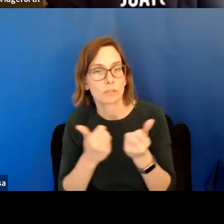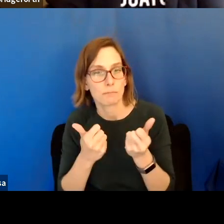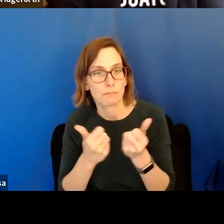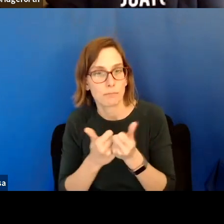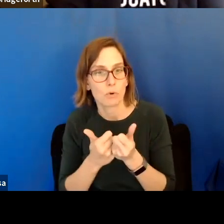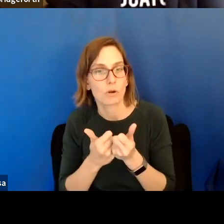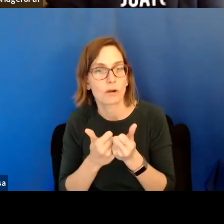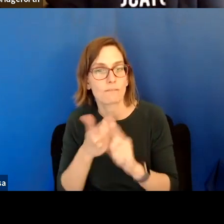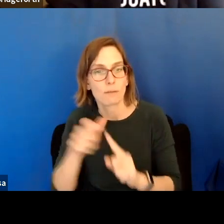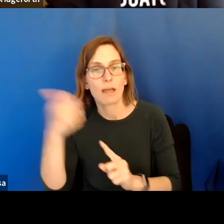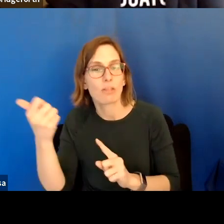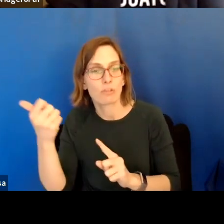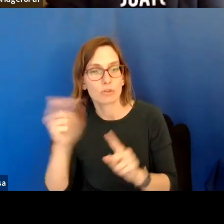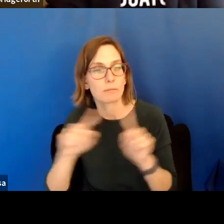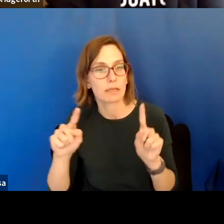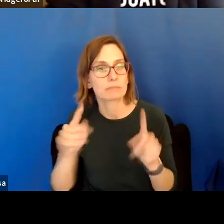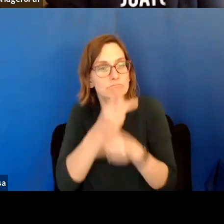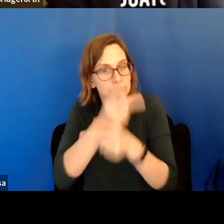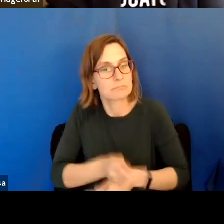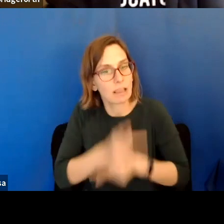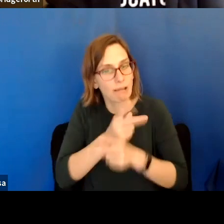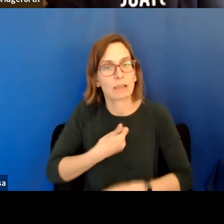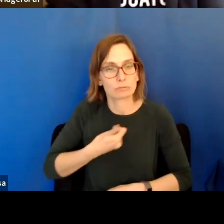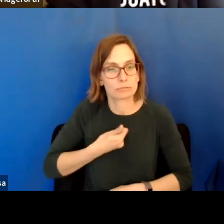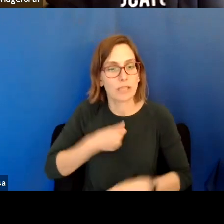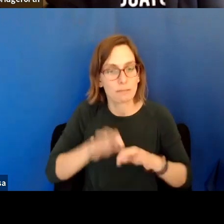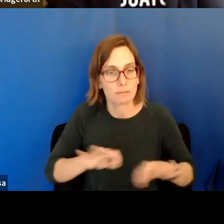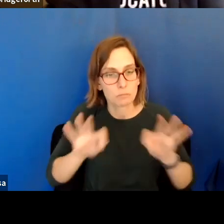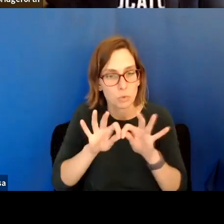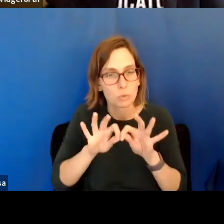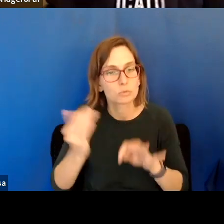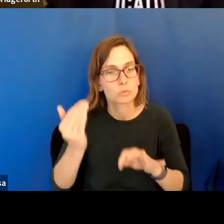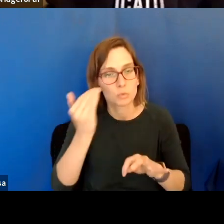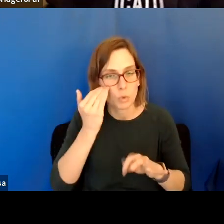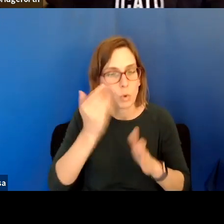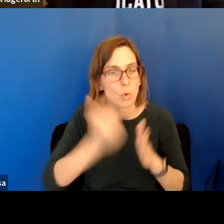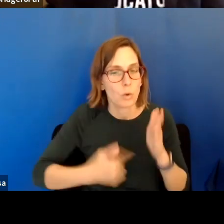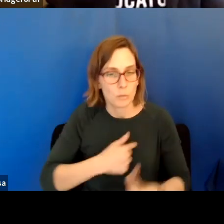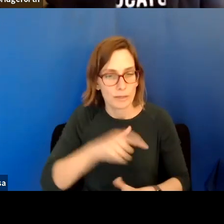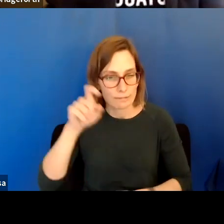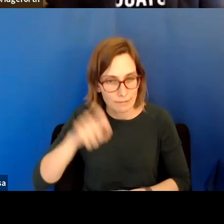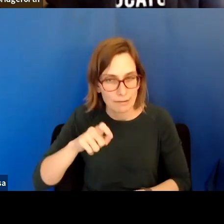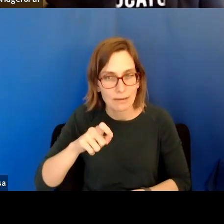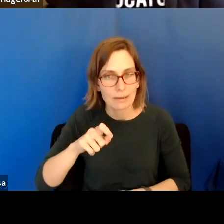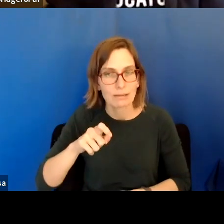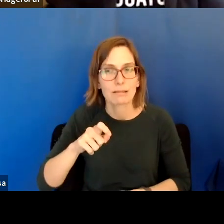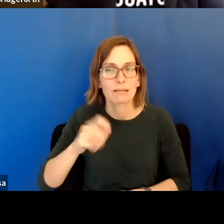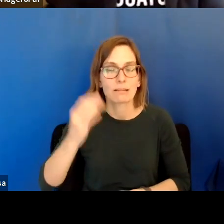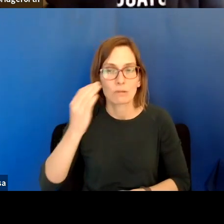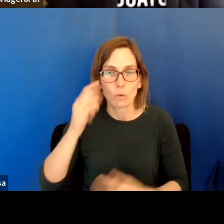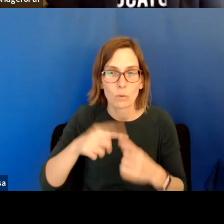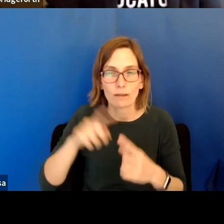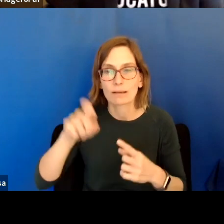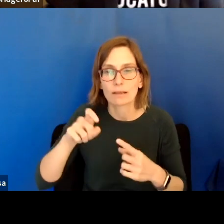really do need to take care of ourselves. We know what we need. Acknowledge that you need a break. It is